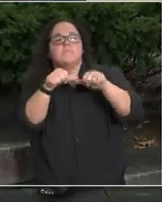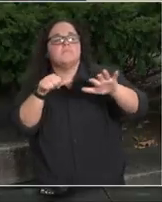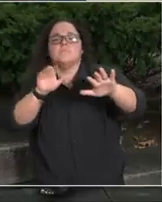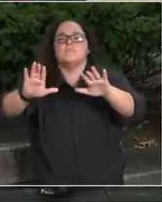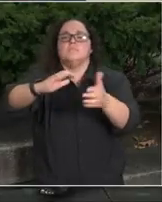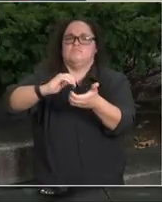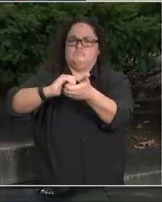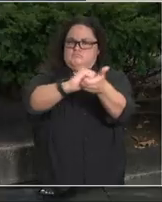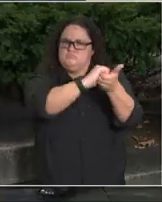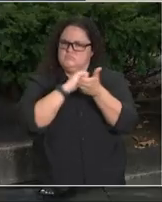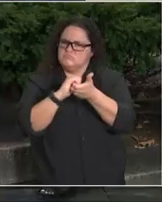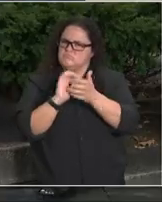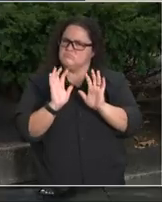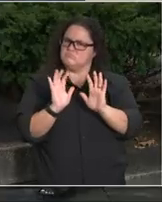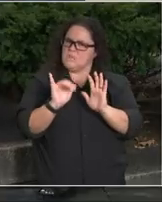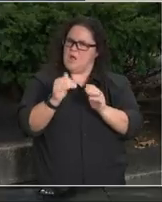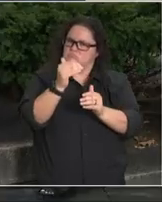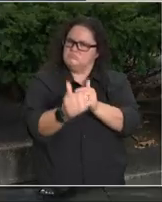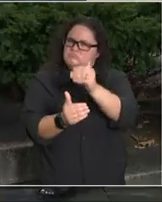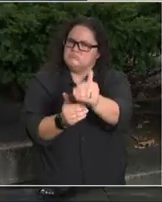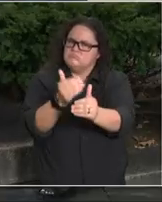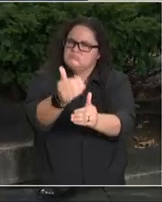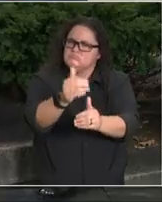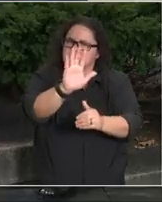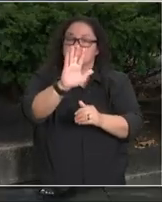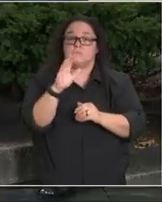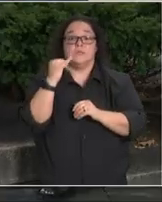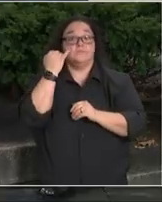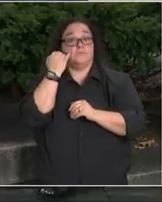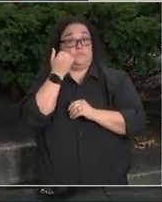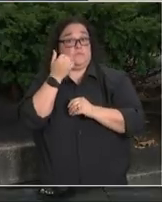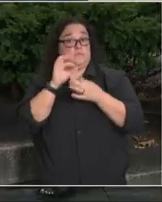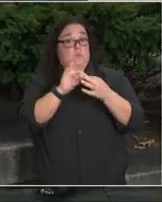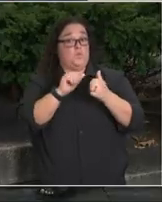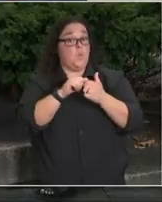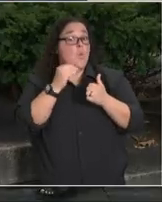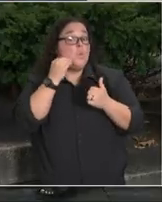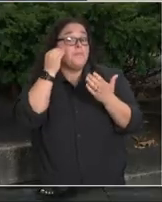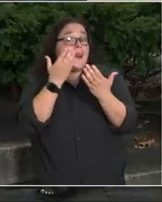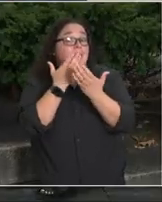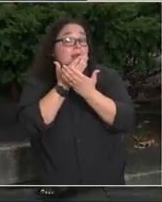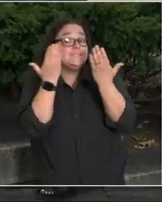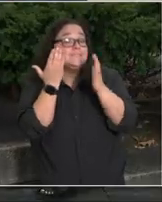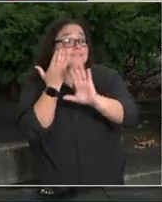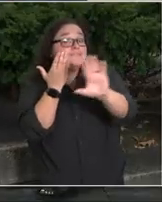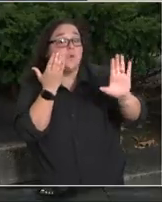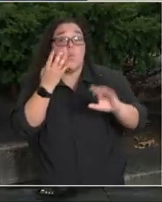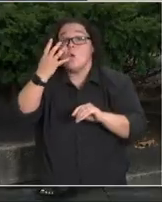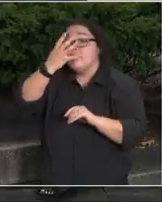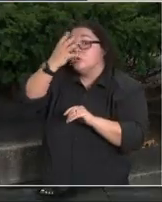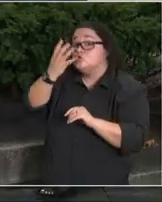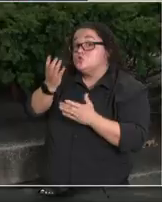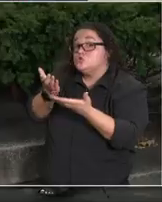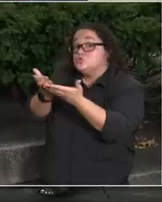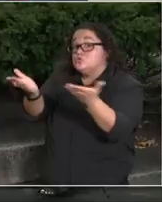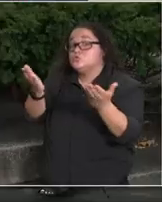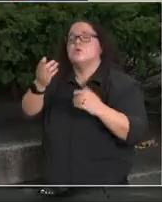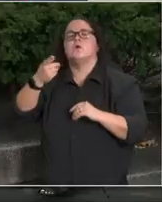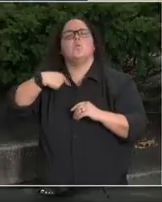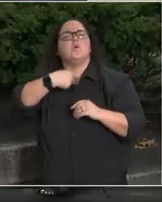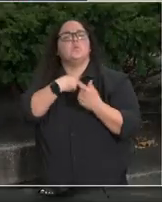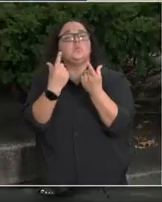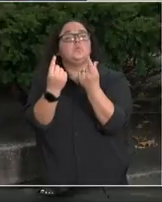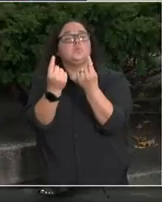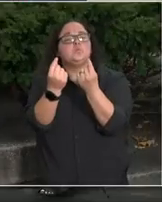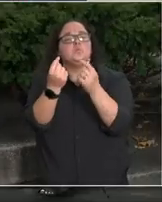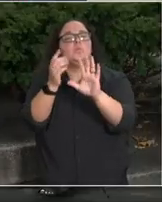laws that are under the federal, we will have to confront that as it comes. We have made very clear, we have made very clear that we have laws